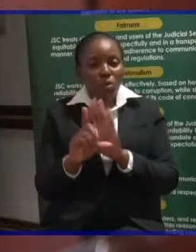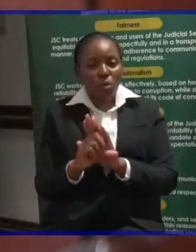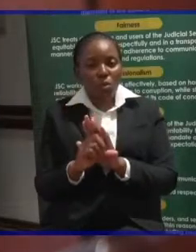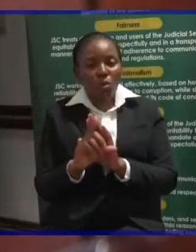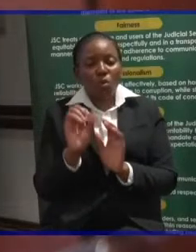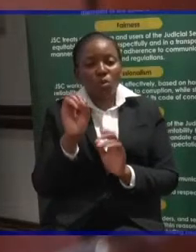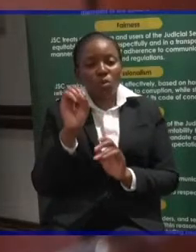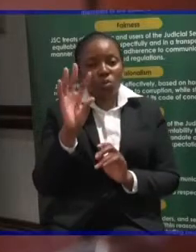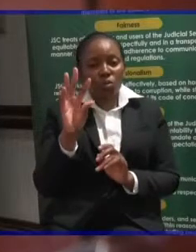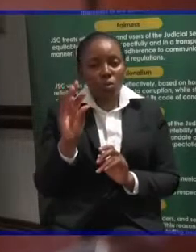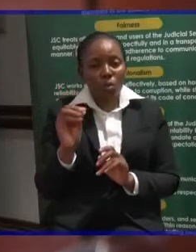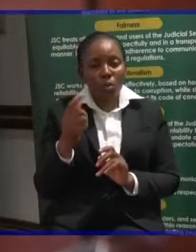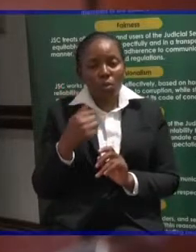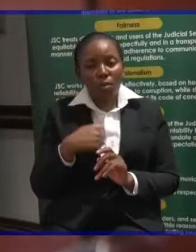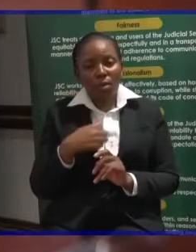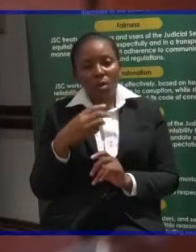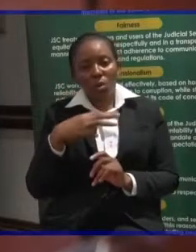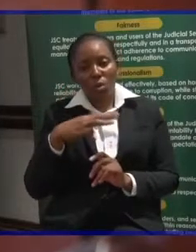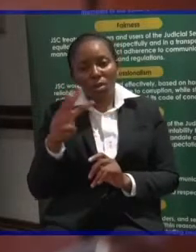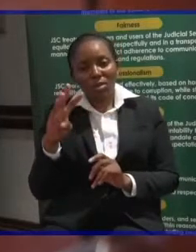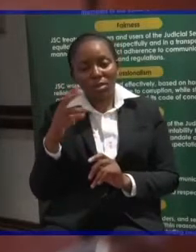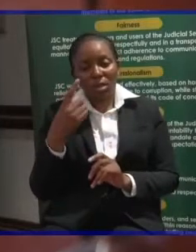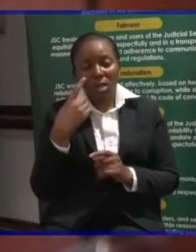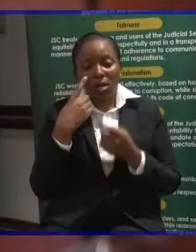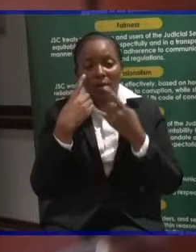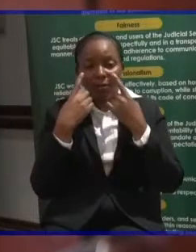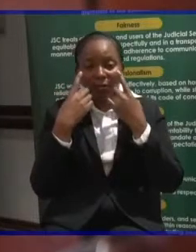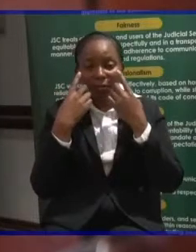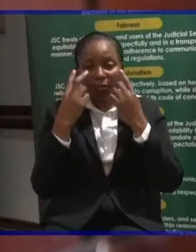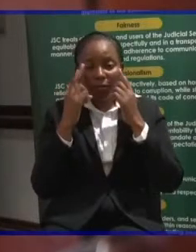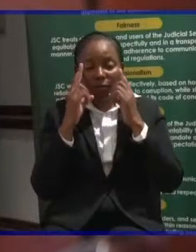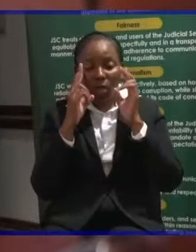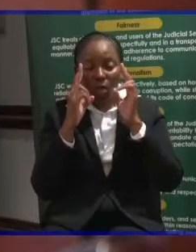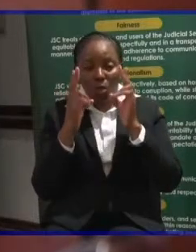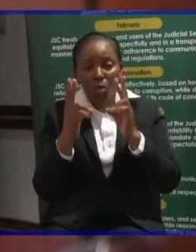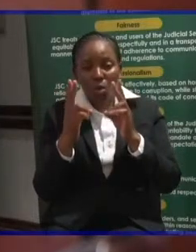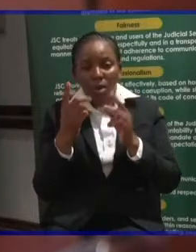So I was of the view, I think that is wrong. I'm